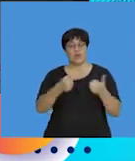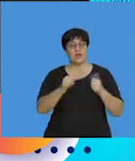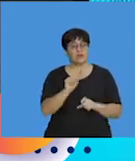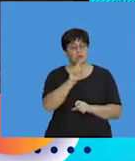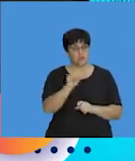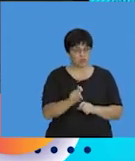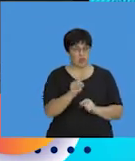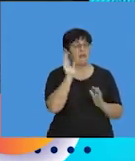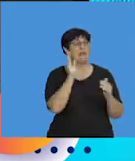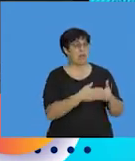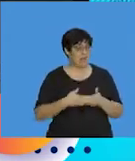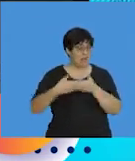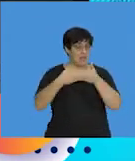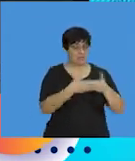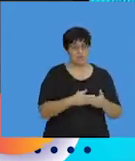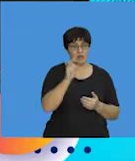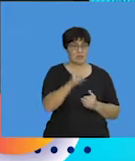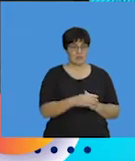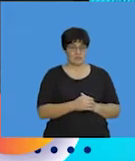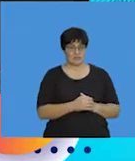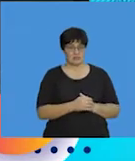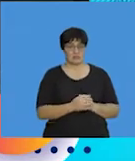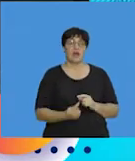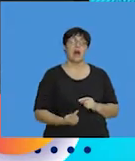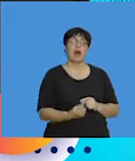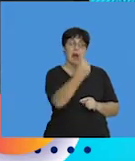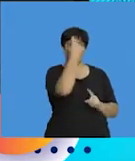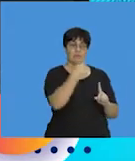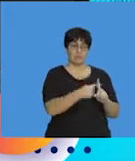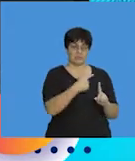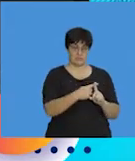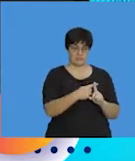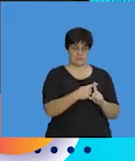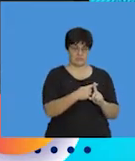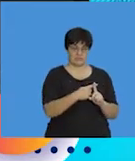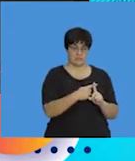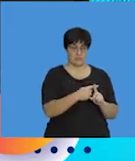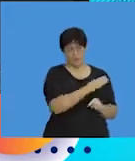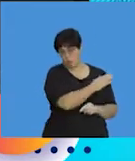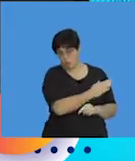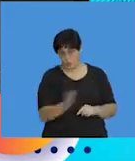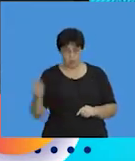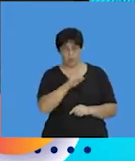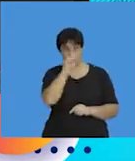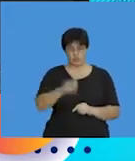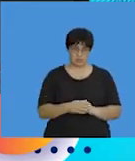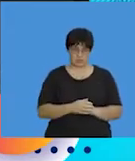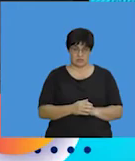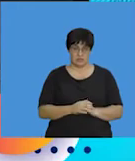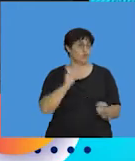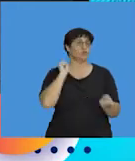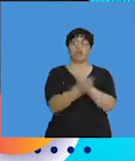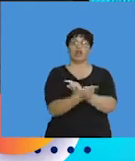next question, and here you've got to be careful. I took up is positive the whole